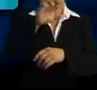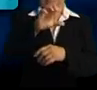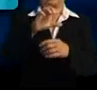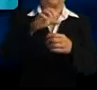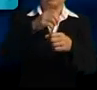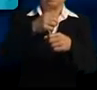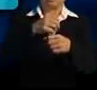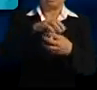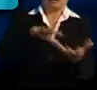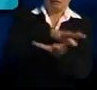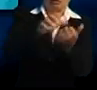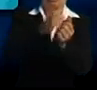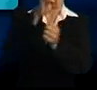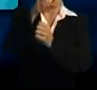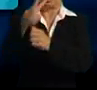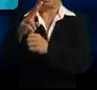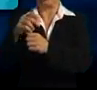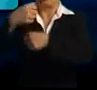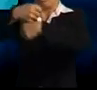reacts with oxygen to form